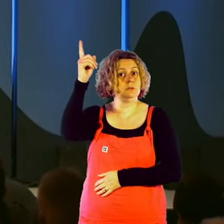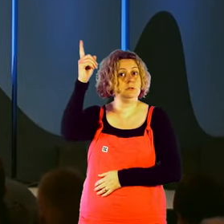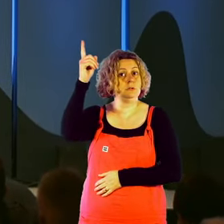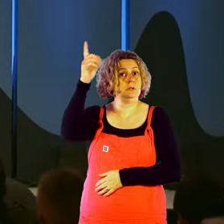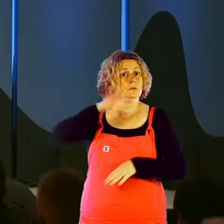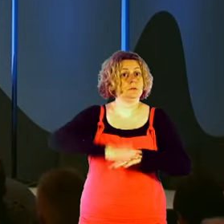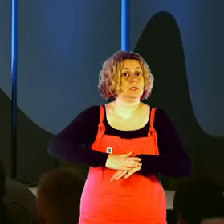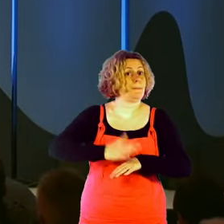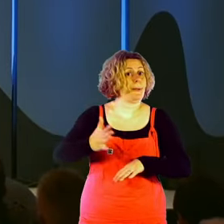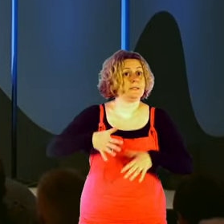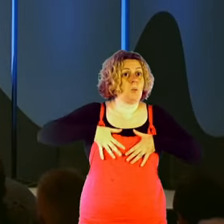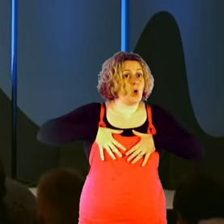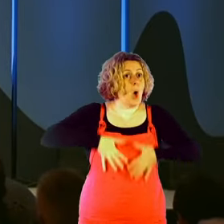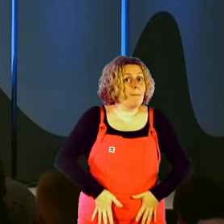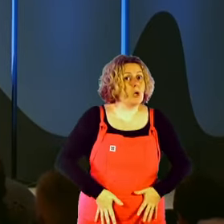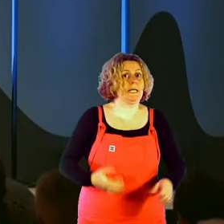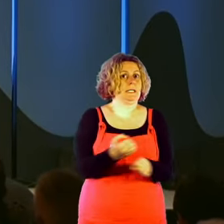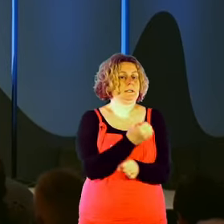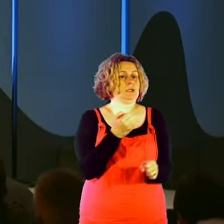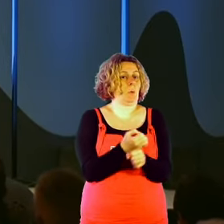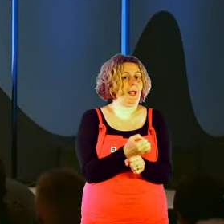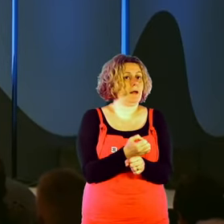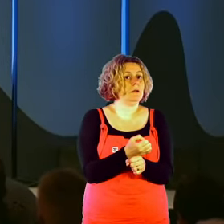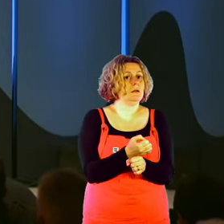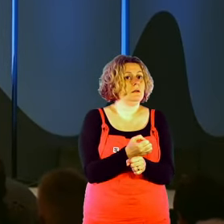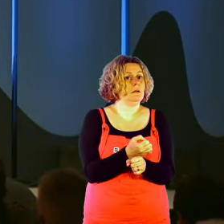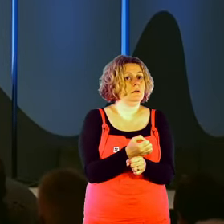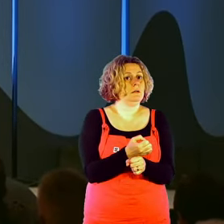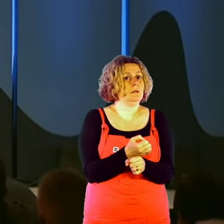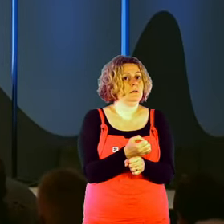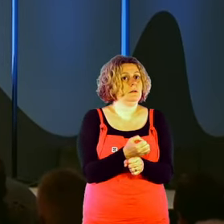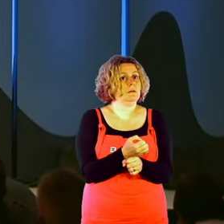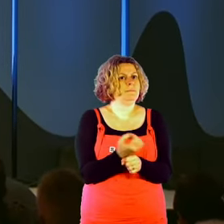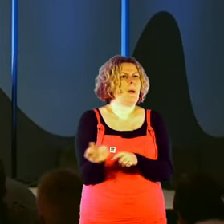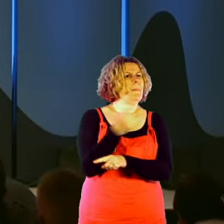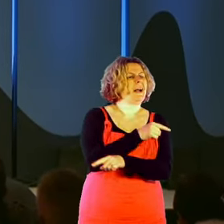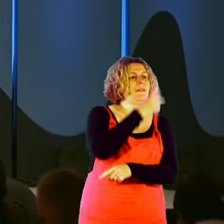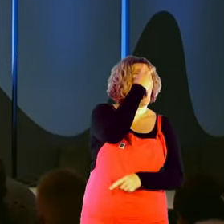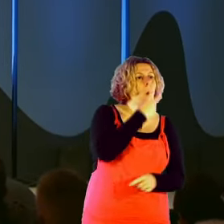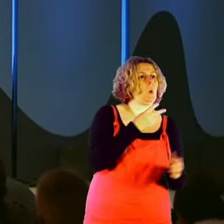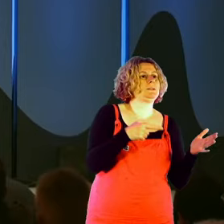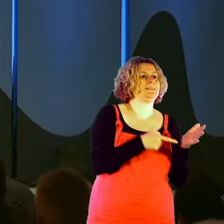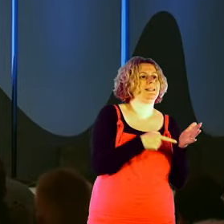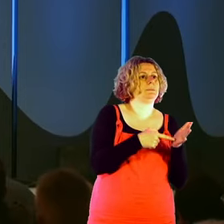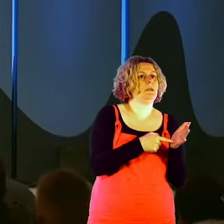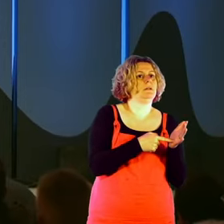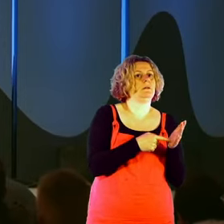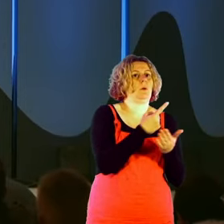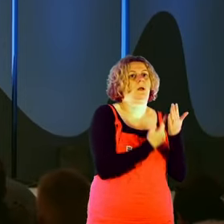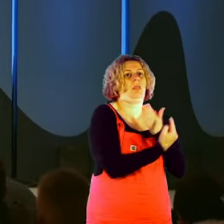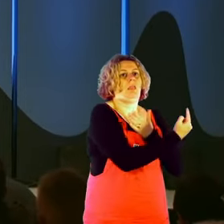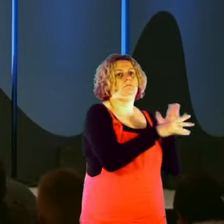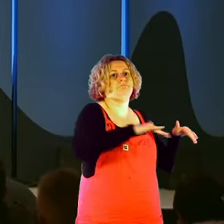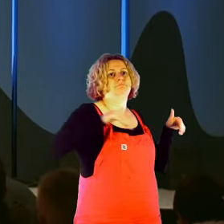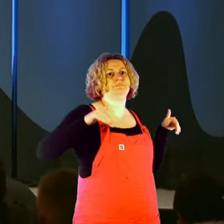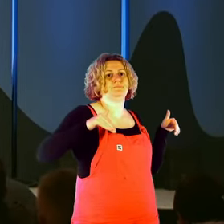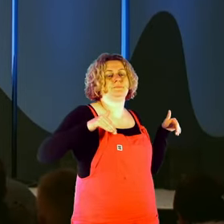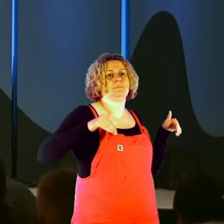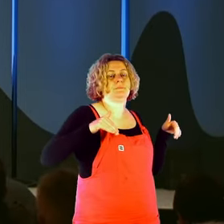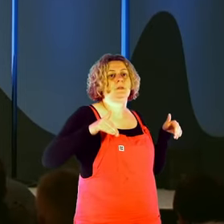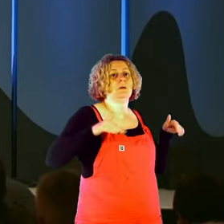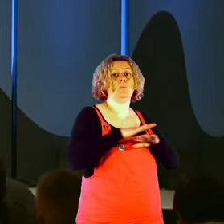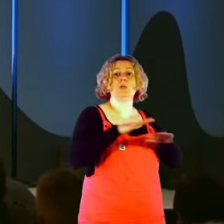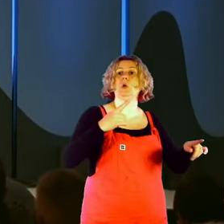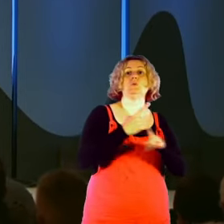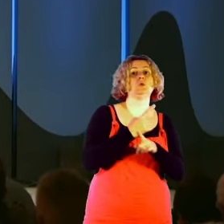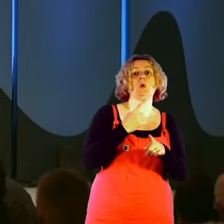bodily functions, unlike in the Old Testament. But here's the thing, we don't talk about it very much, but it is also there. In